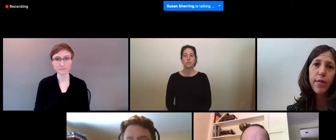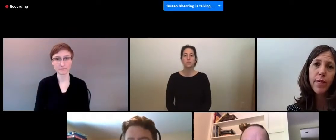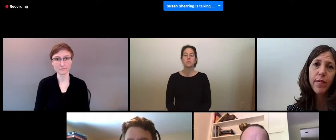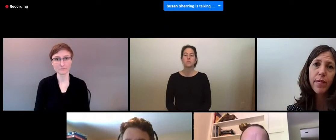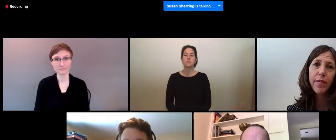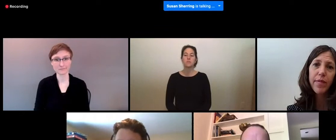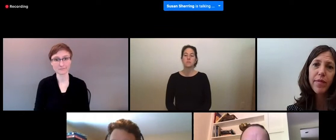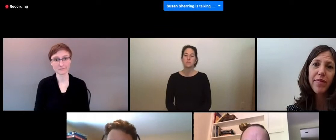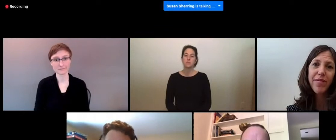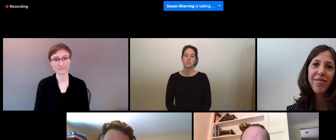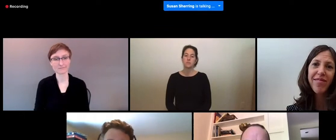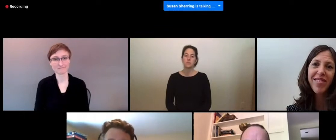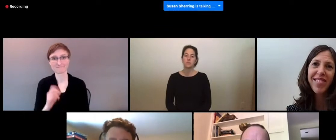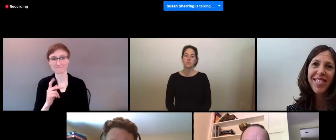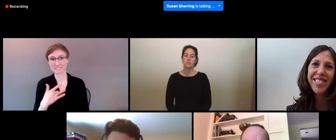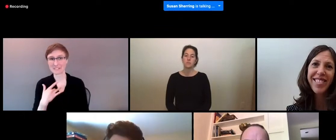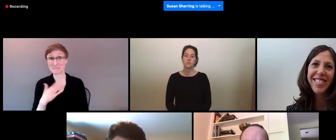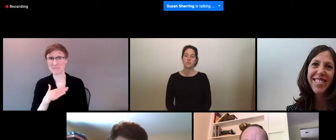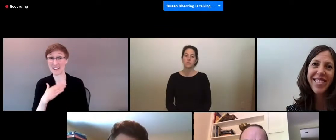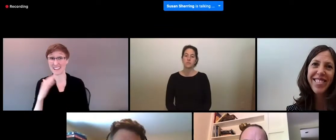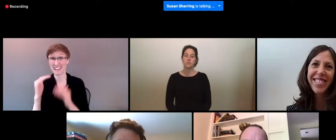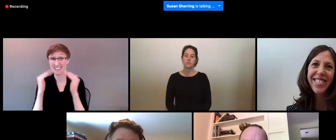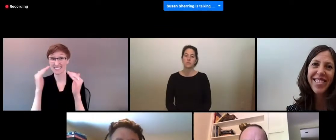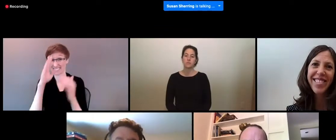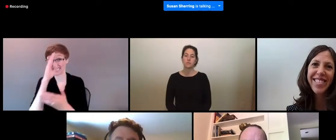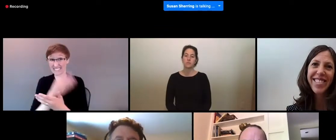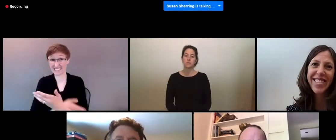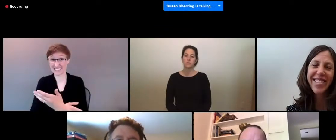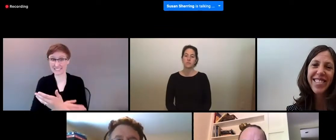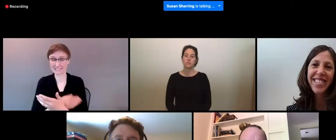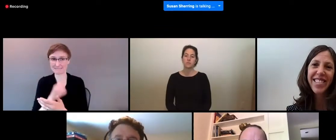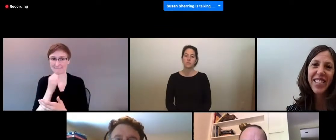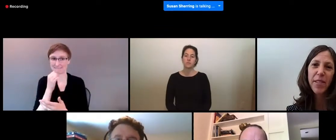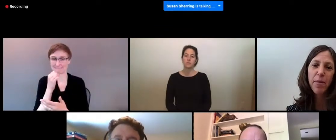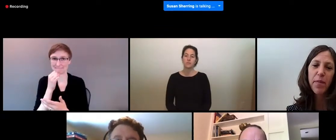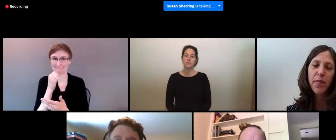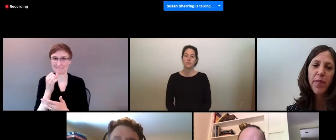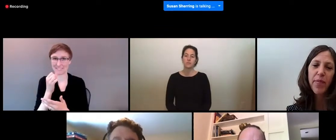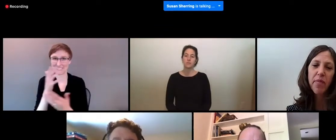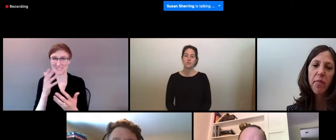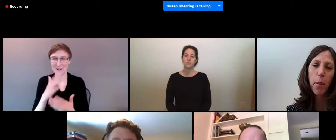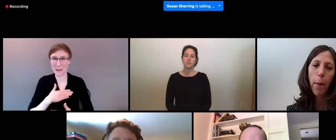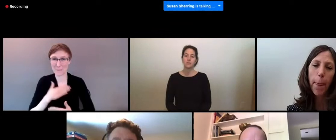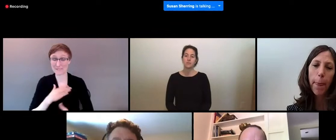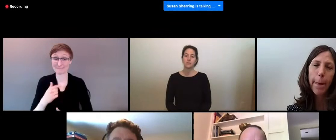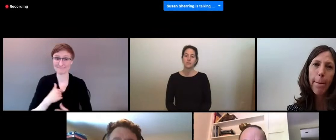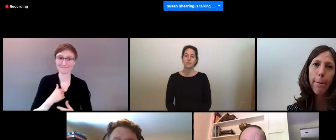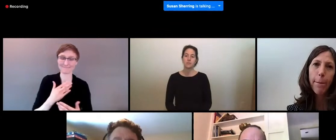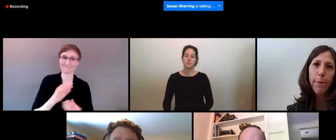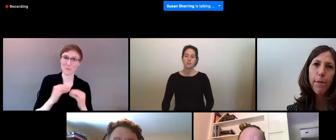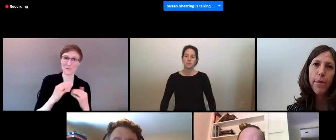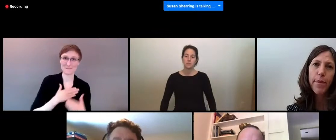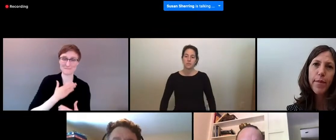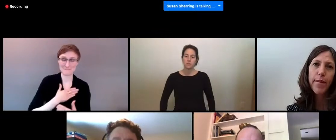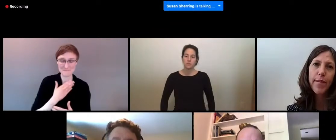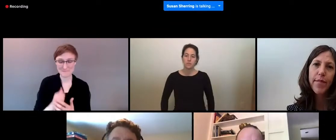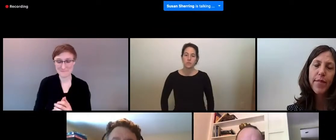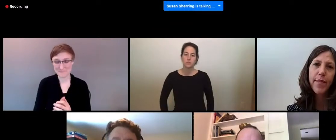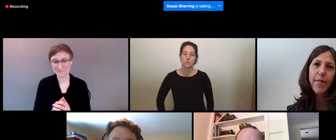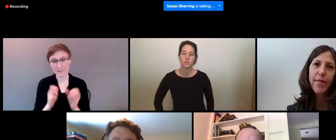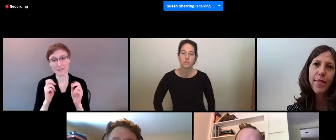my two adult sons aren't quite as happy about the news as I am, but and so just my